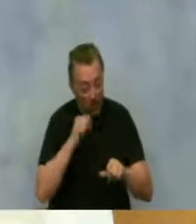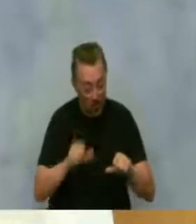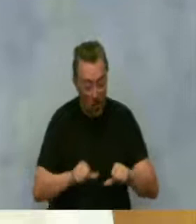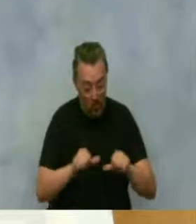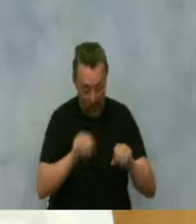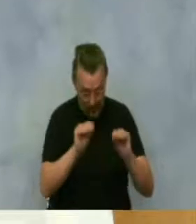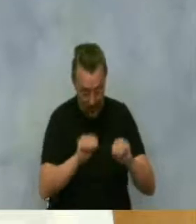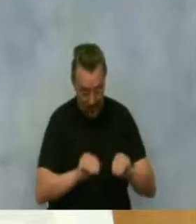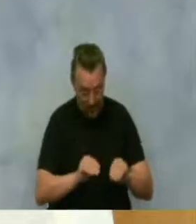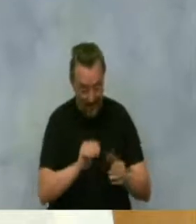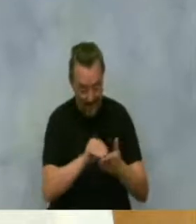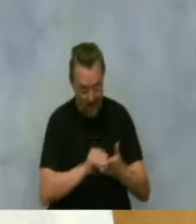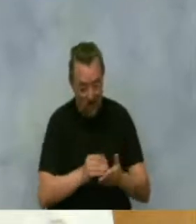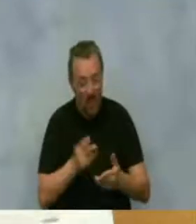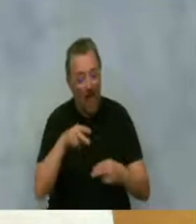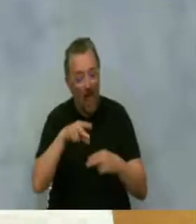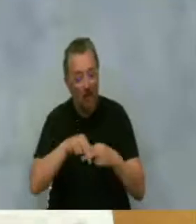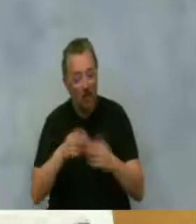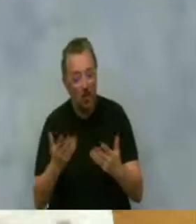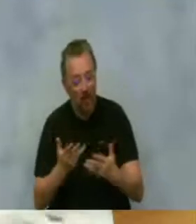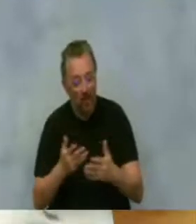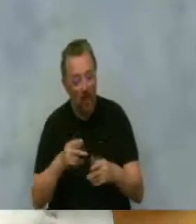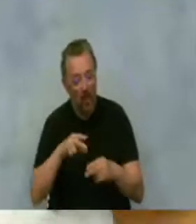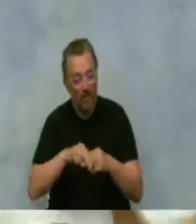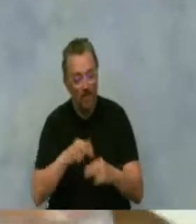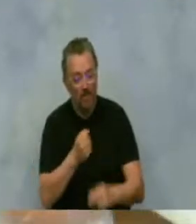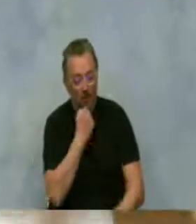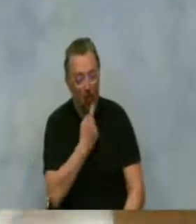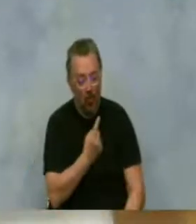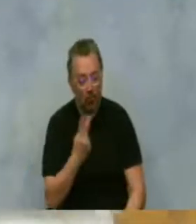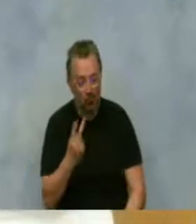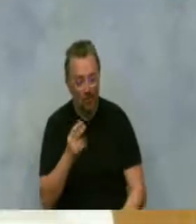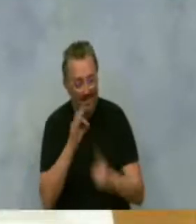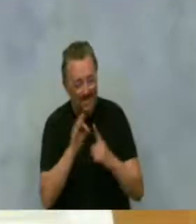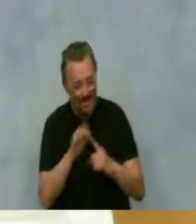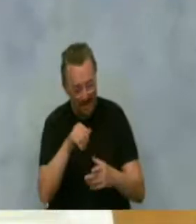sites is detailed in Appendix 1 and 2.